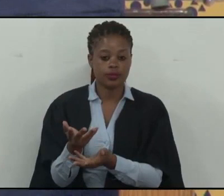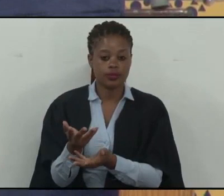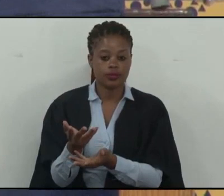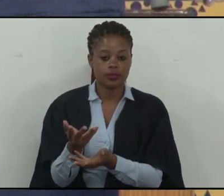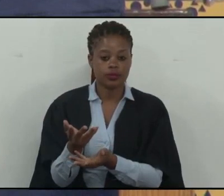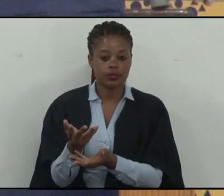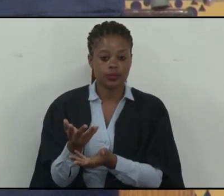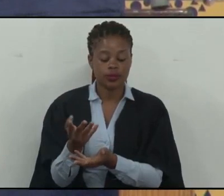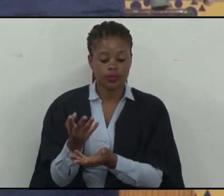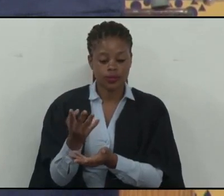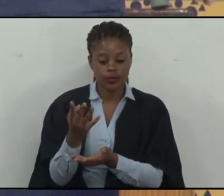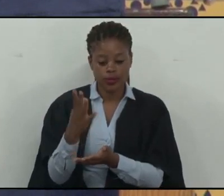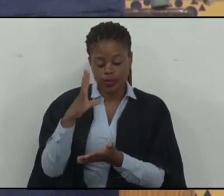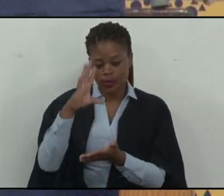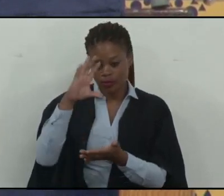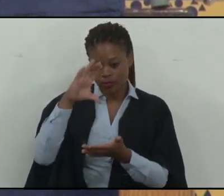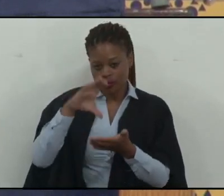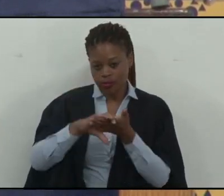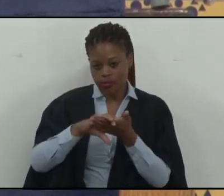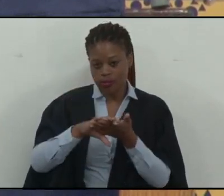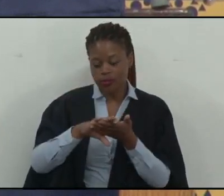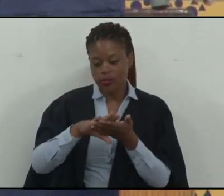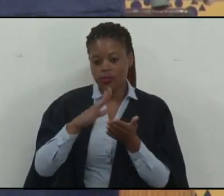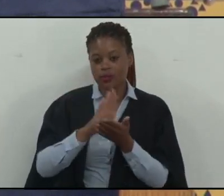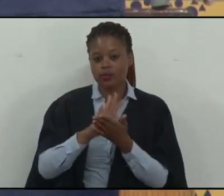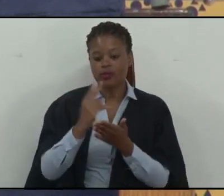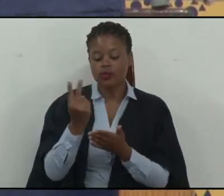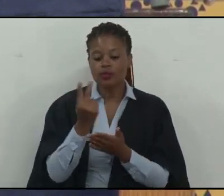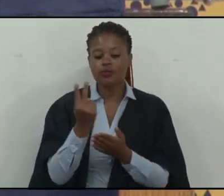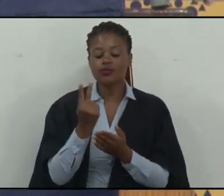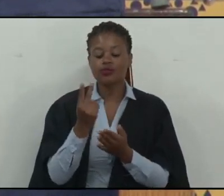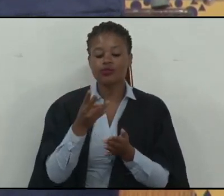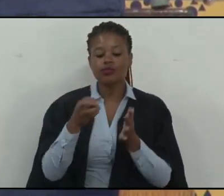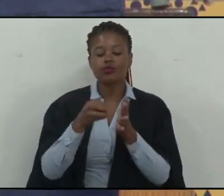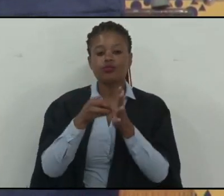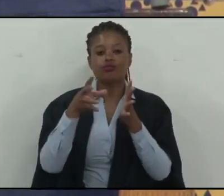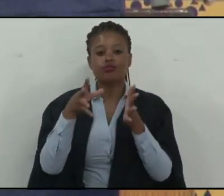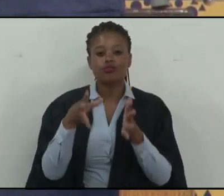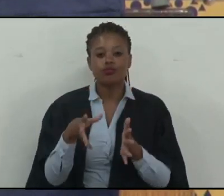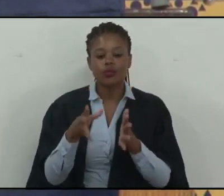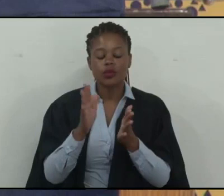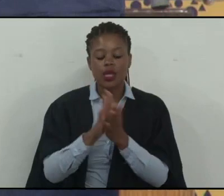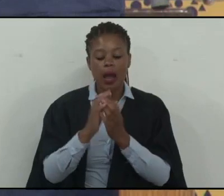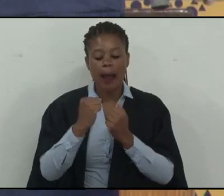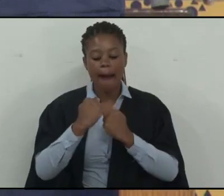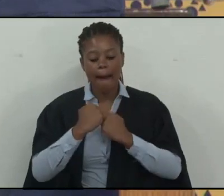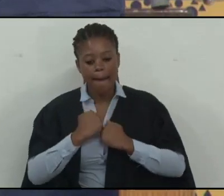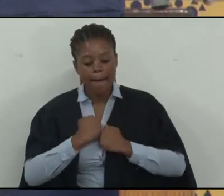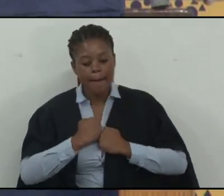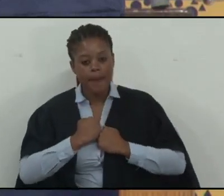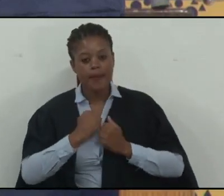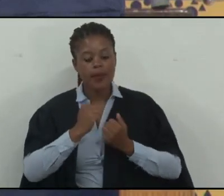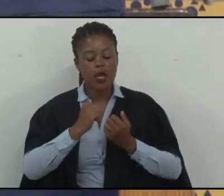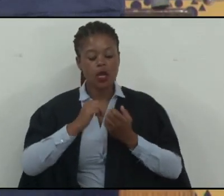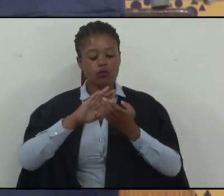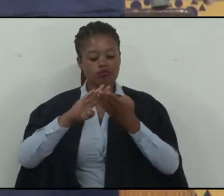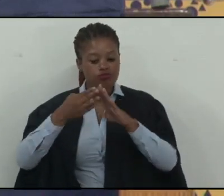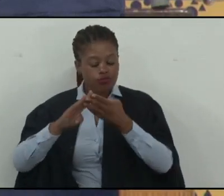the academy in this room, as well as the students and parents and the